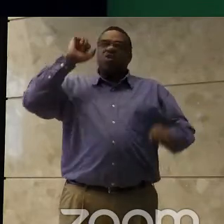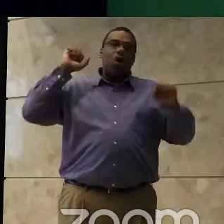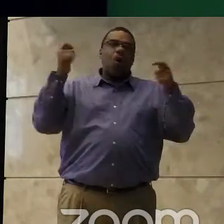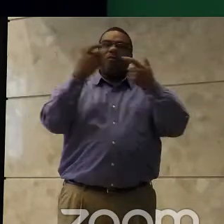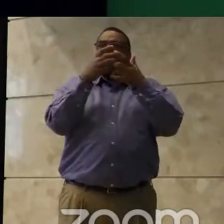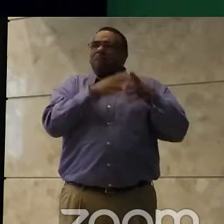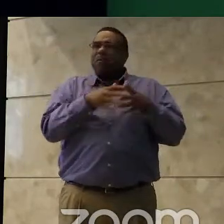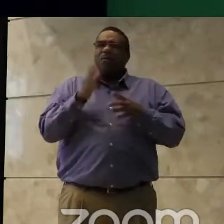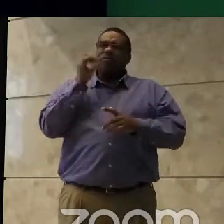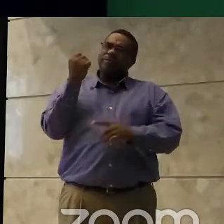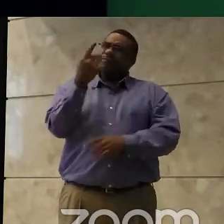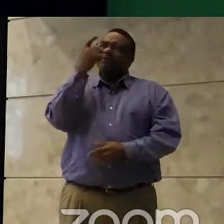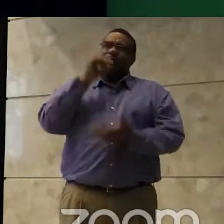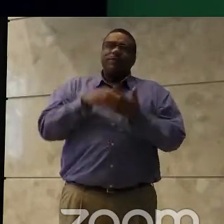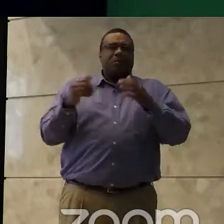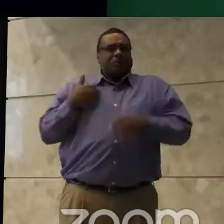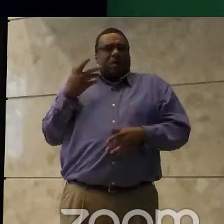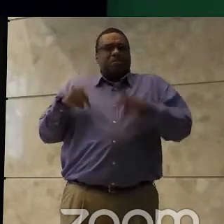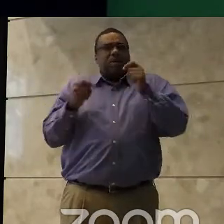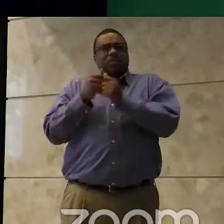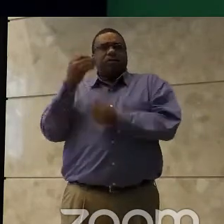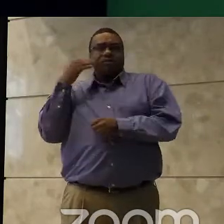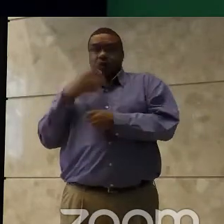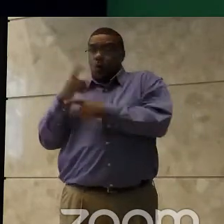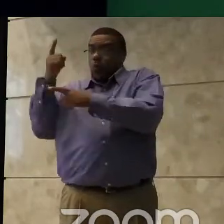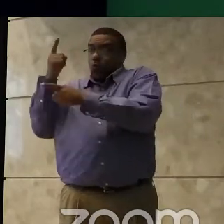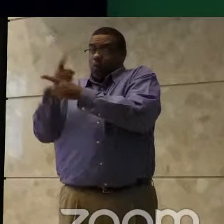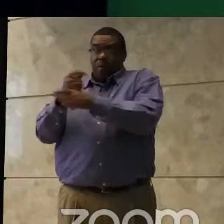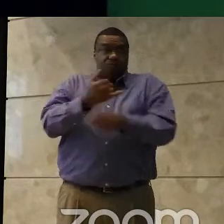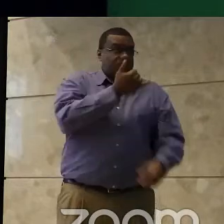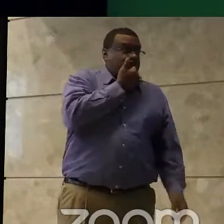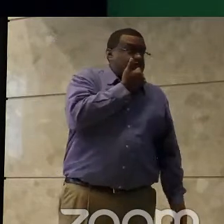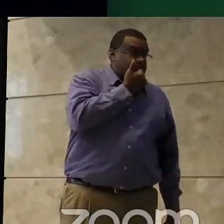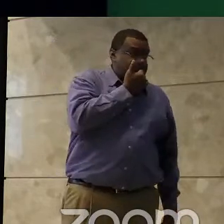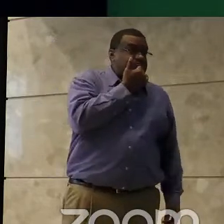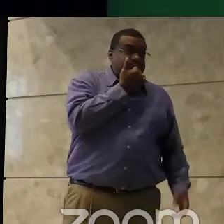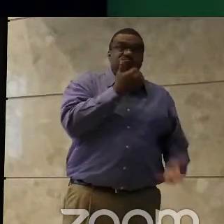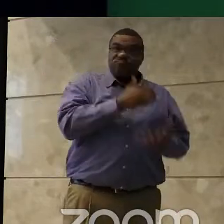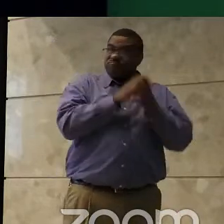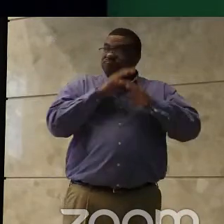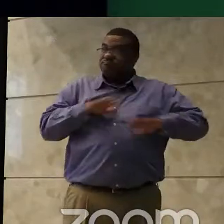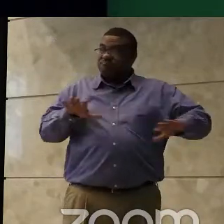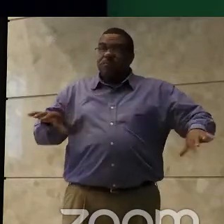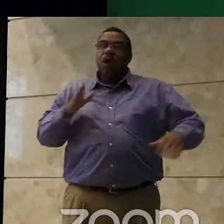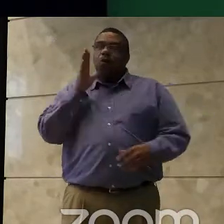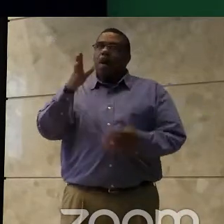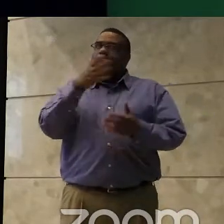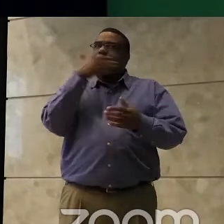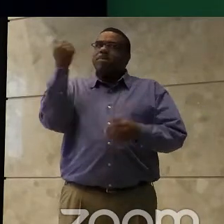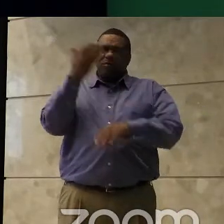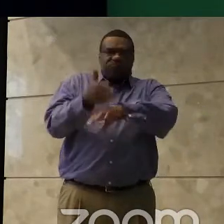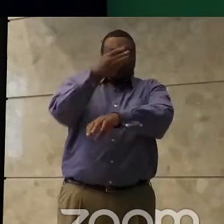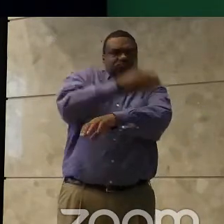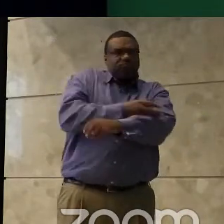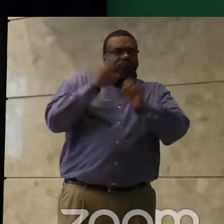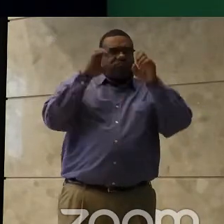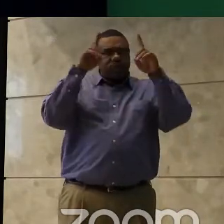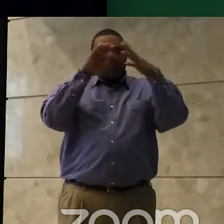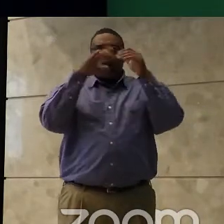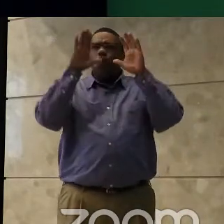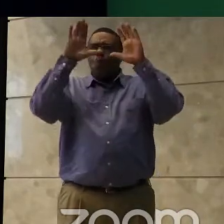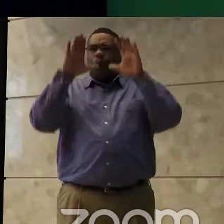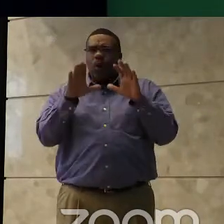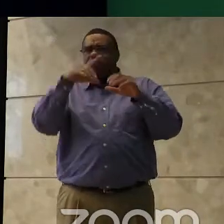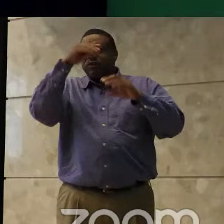that even our young people know the difference between right and wrong. And our children can get a better education. We had some wonderful teachers, Black,